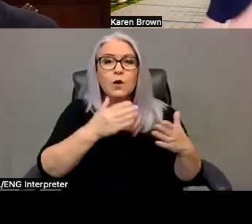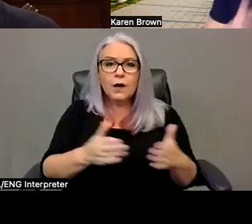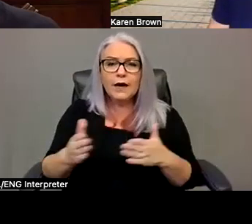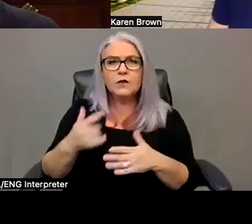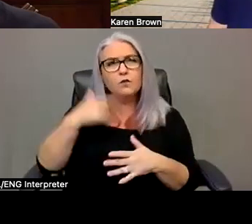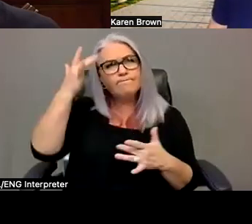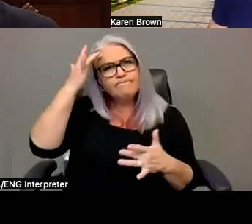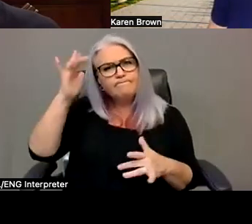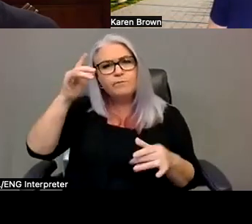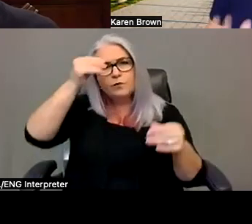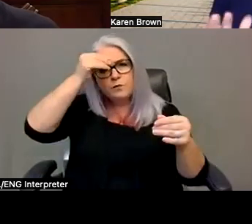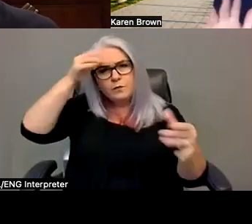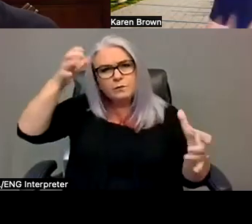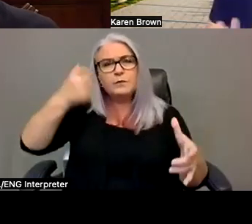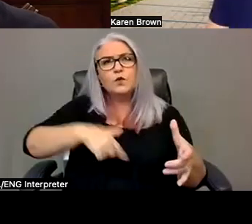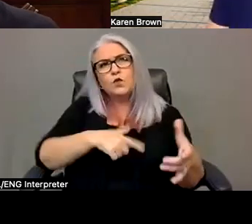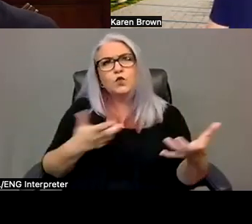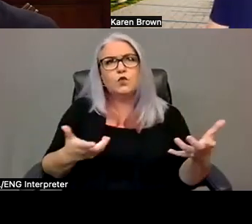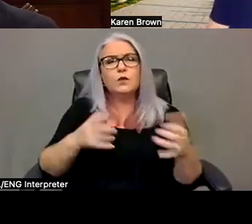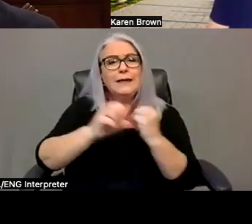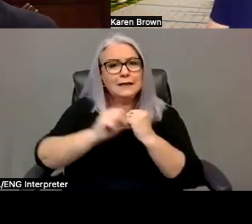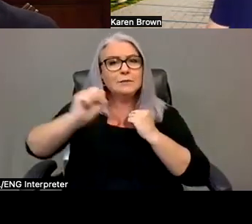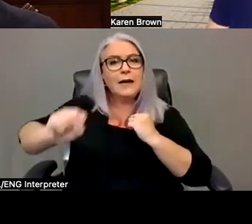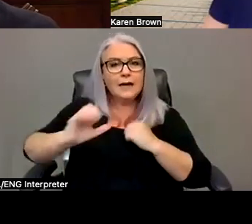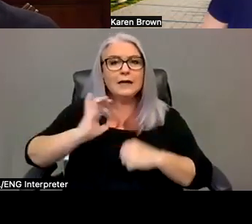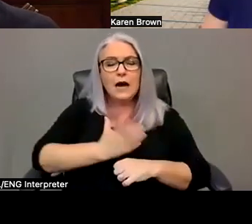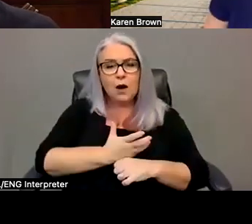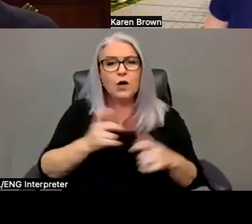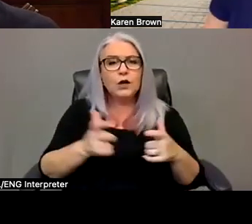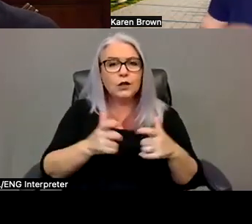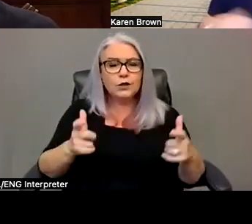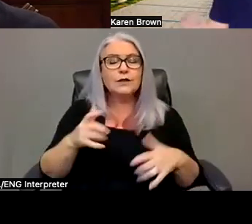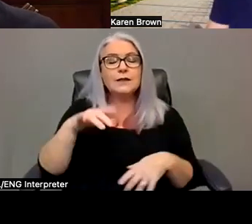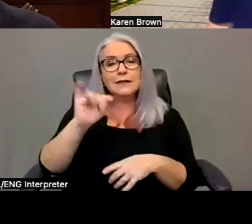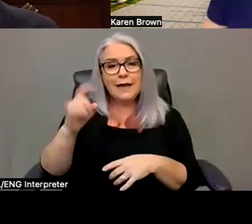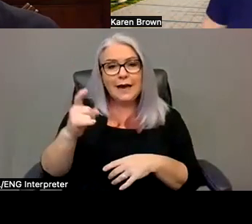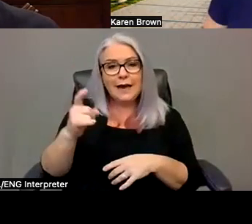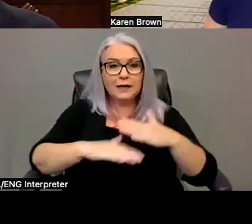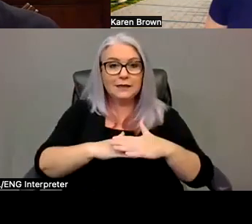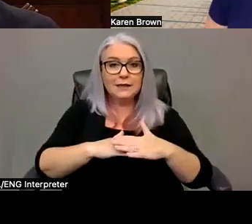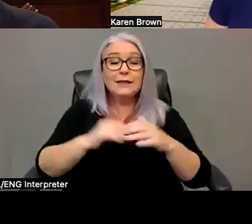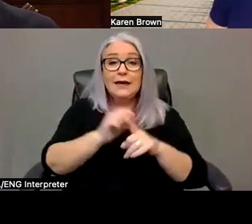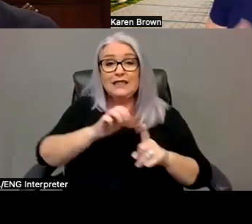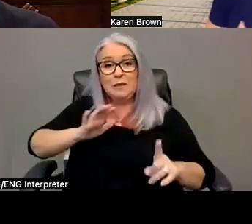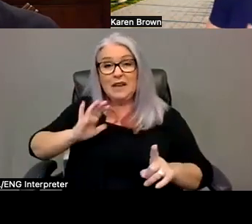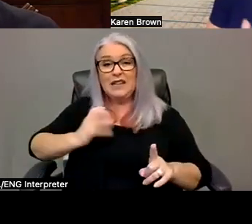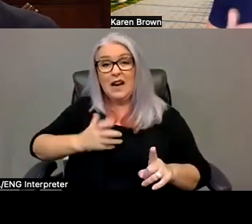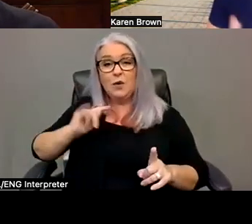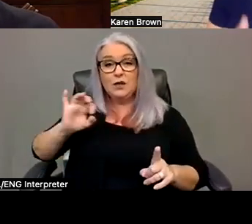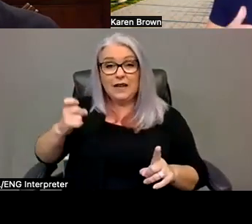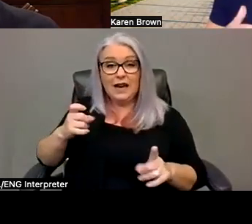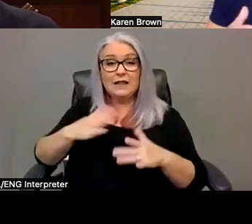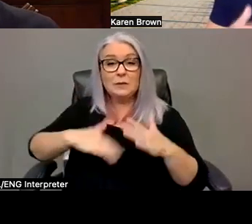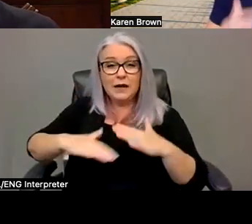smartly expand our tax base. I think that is one of our biggest issues because expanding our tax base means we have